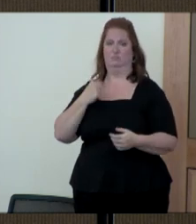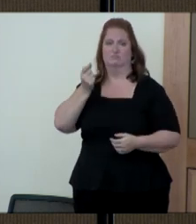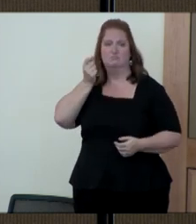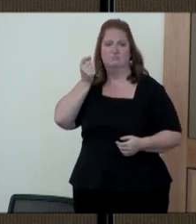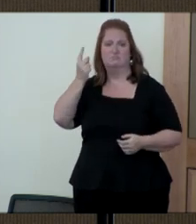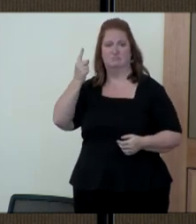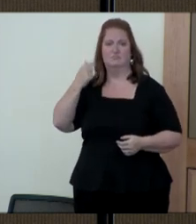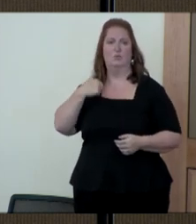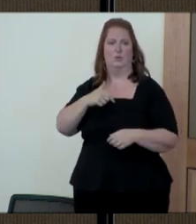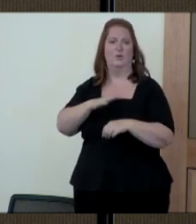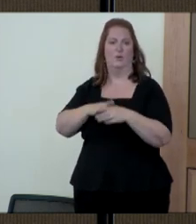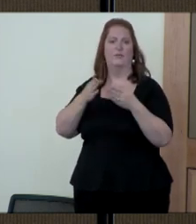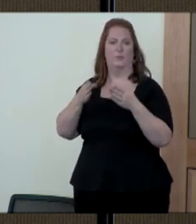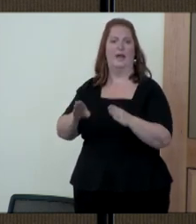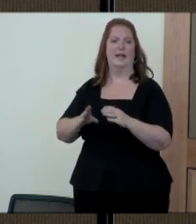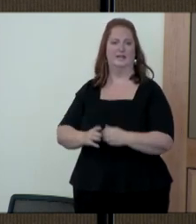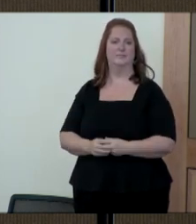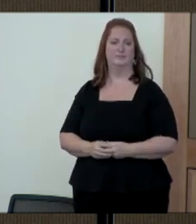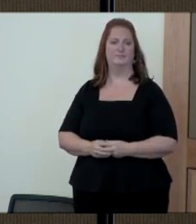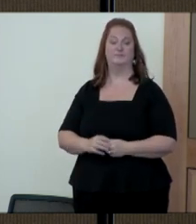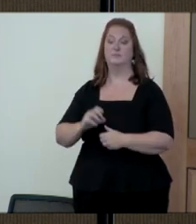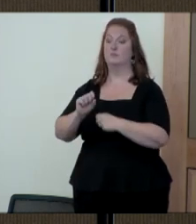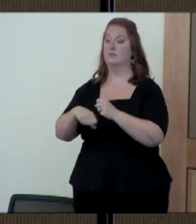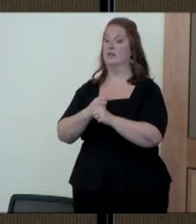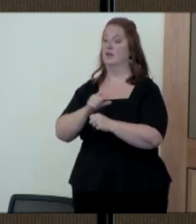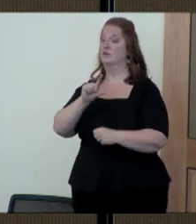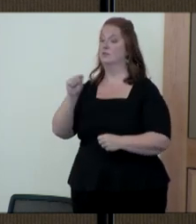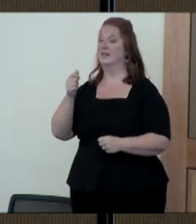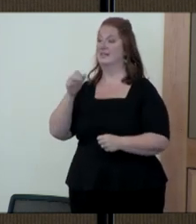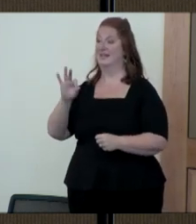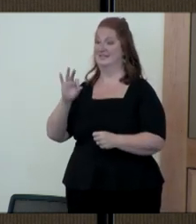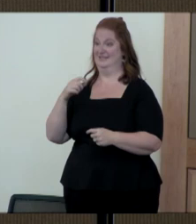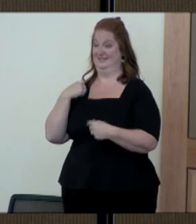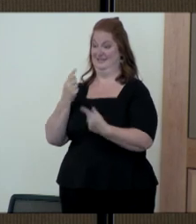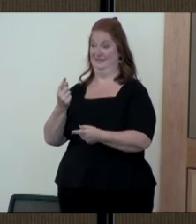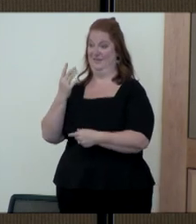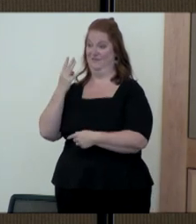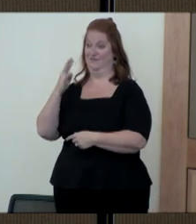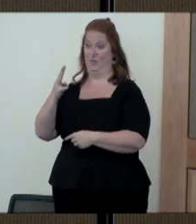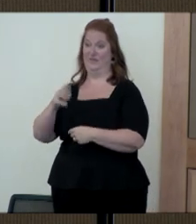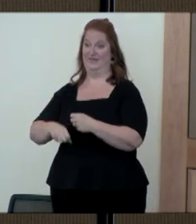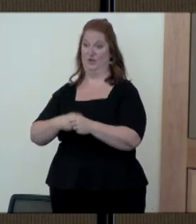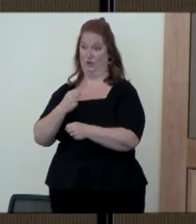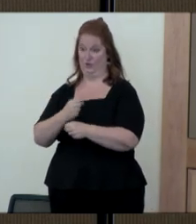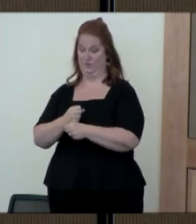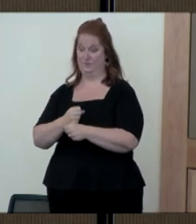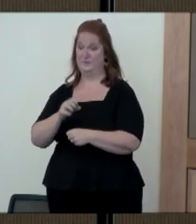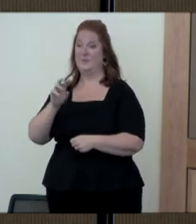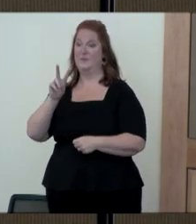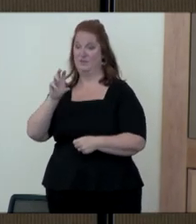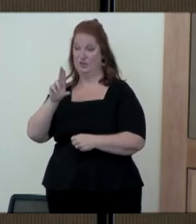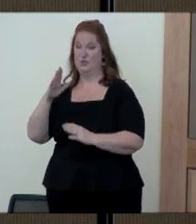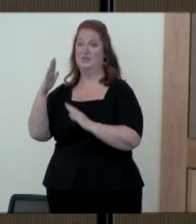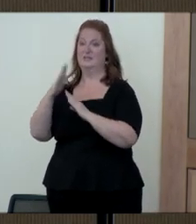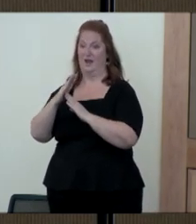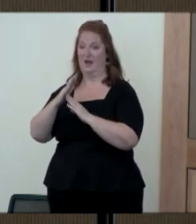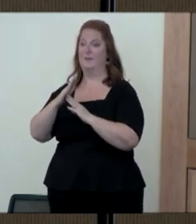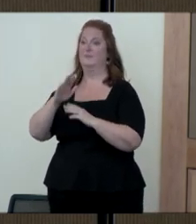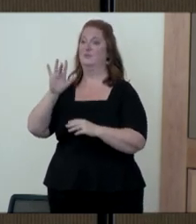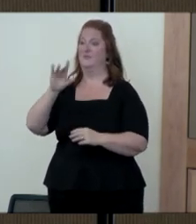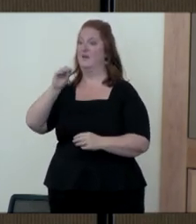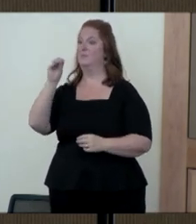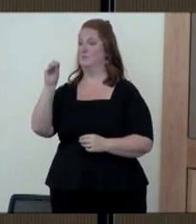our way. In 2019, for the 4th year in a row, VCU was in the top quartile